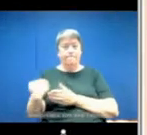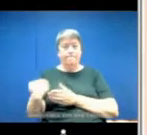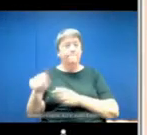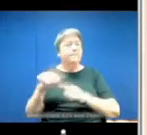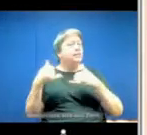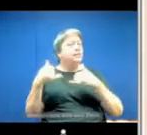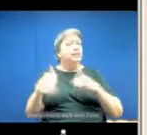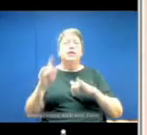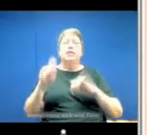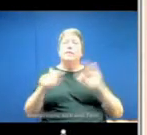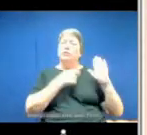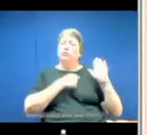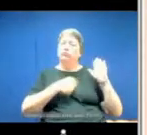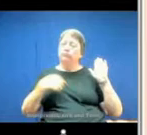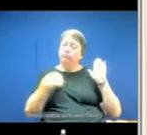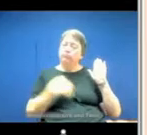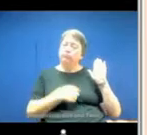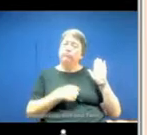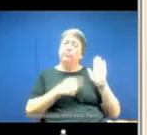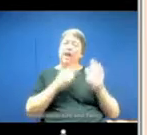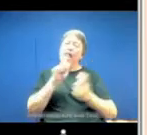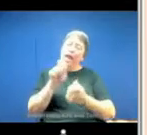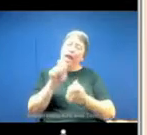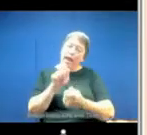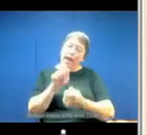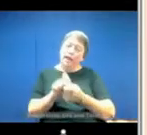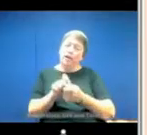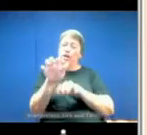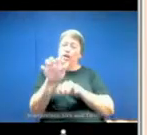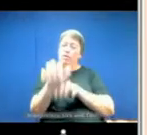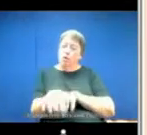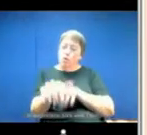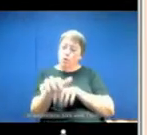actually accurately record the deposition.